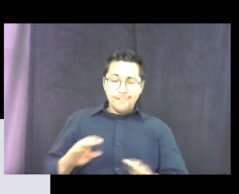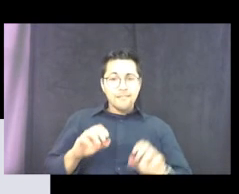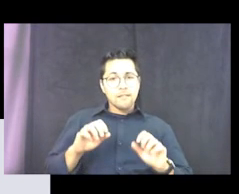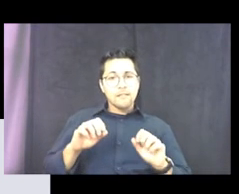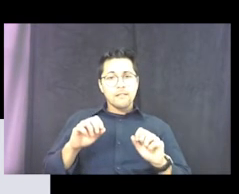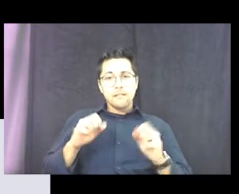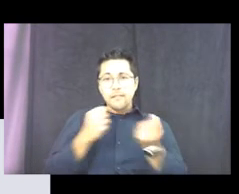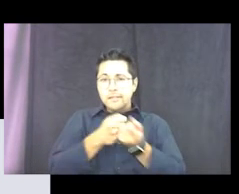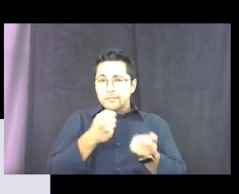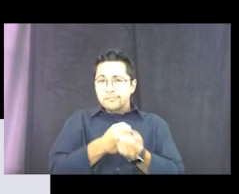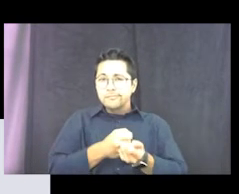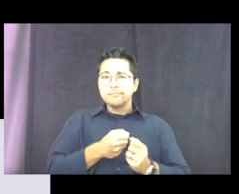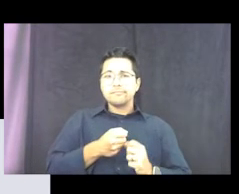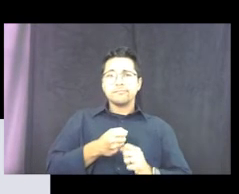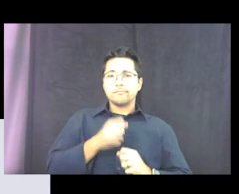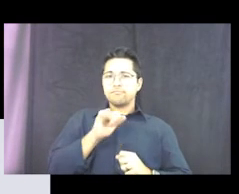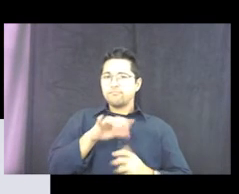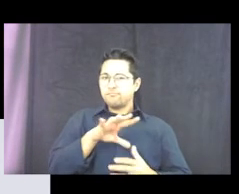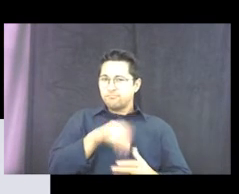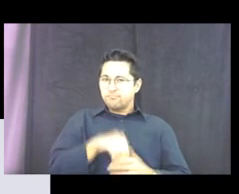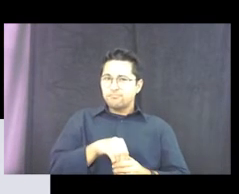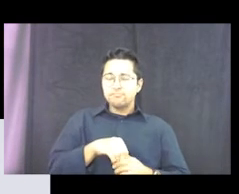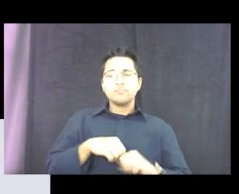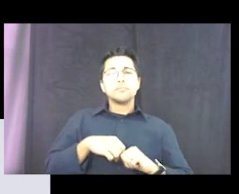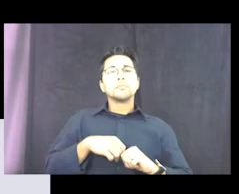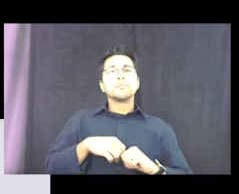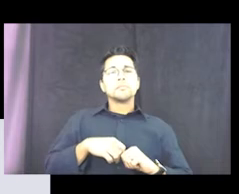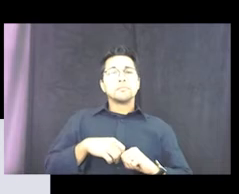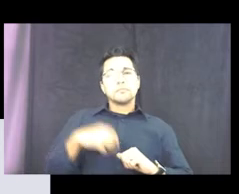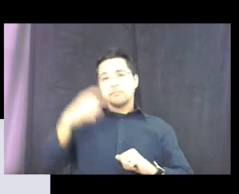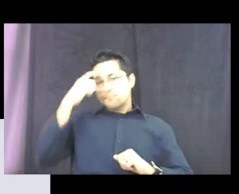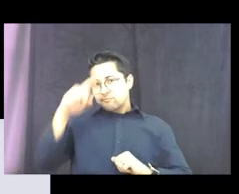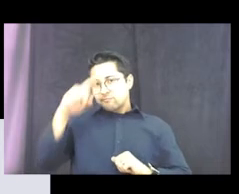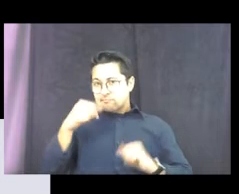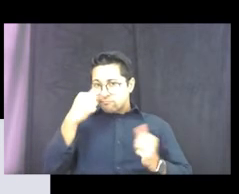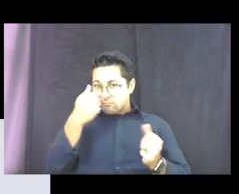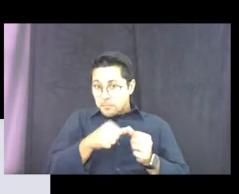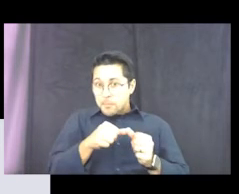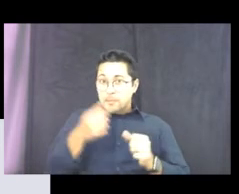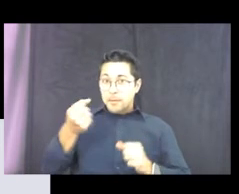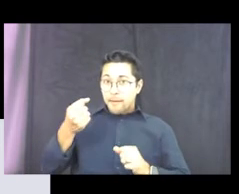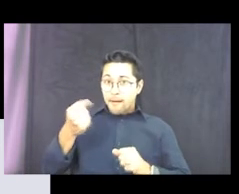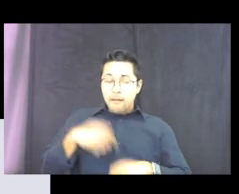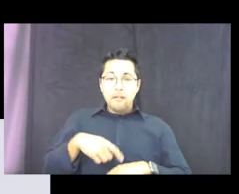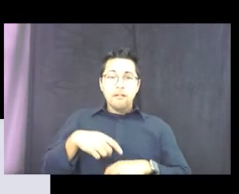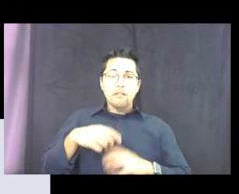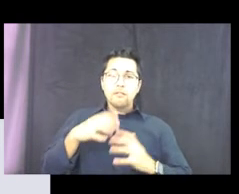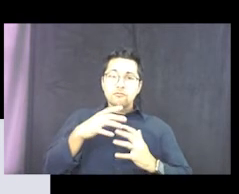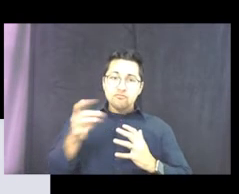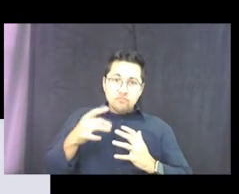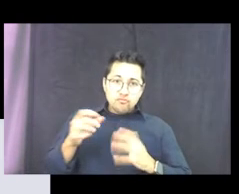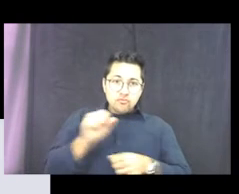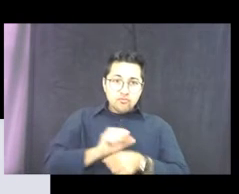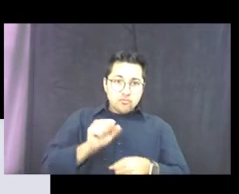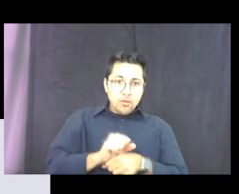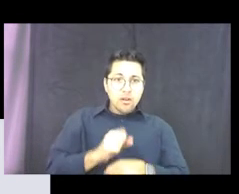behavior supports are built in some of these tools. And that's for Remember the Milk, ChoiceWorks, and